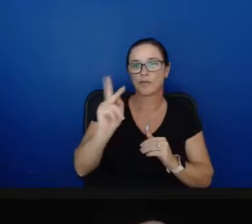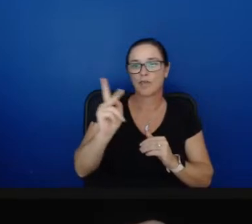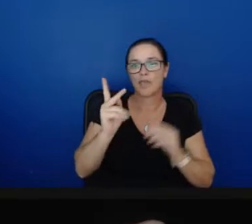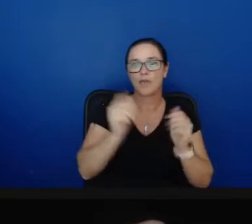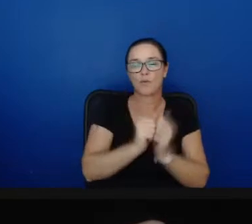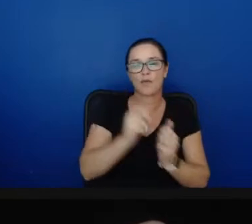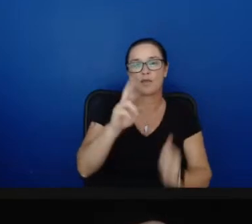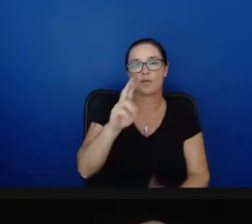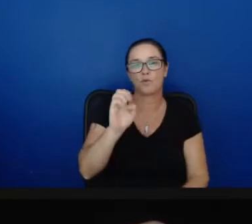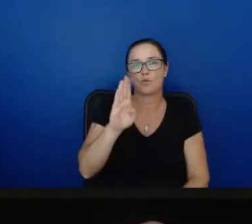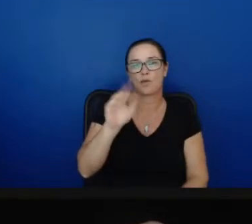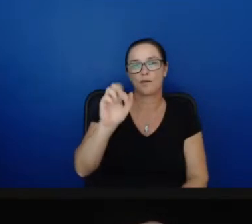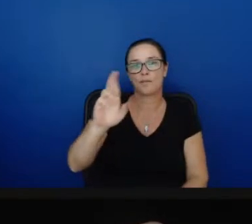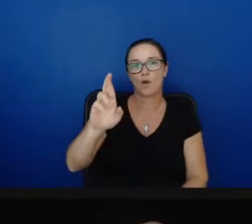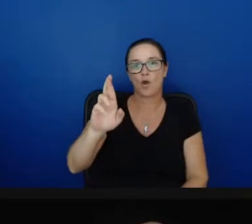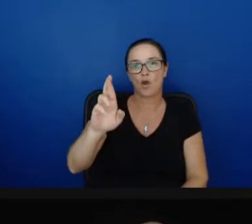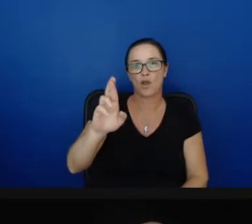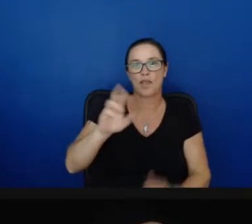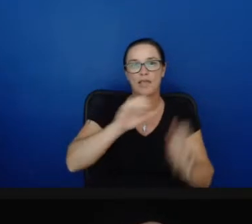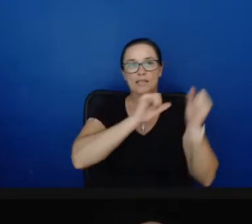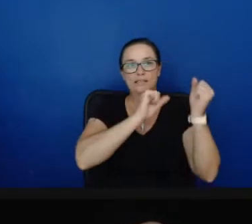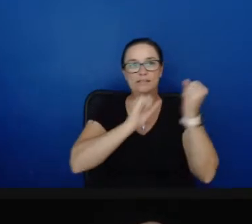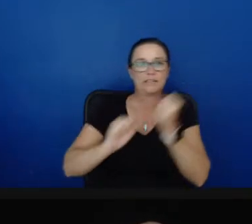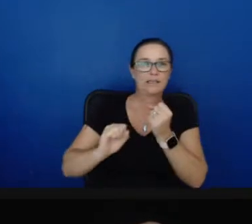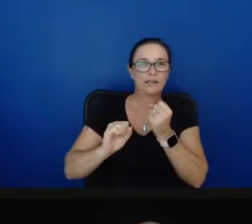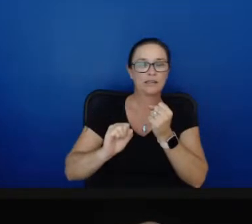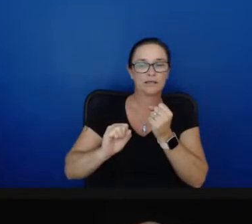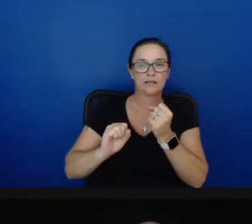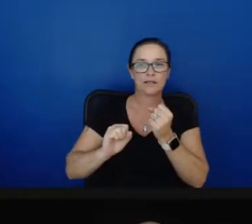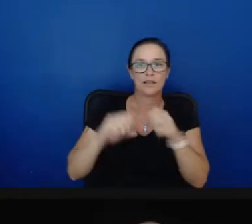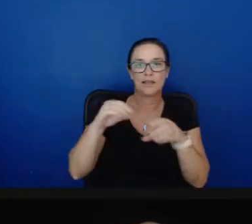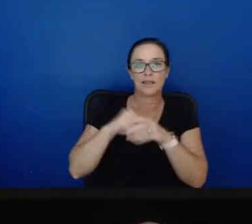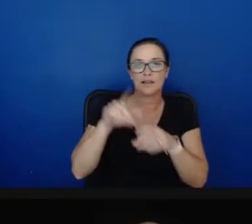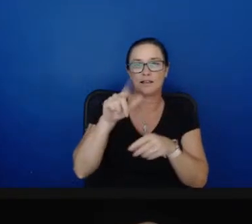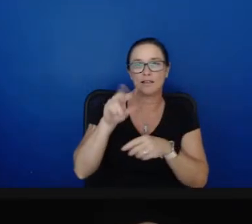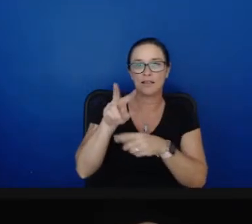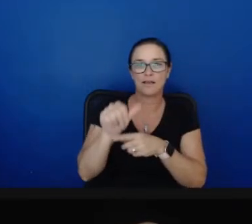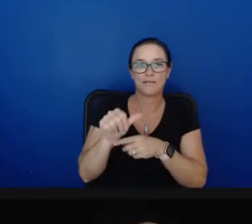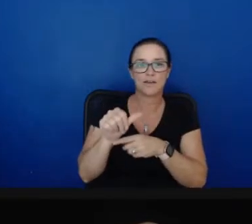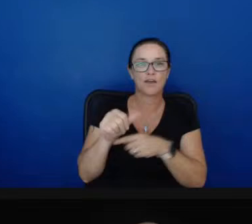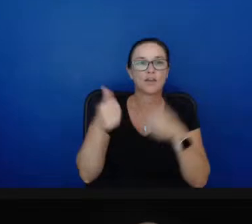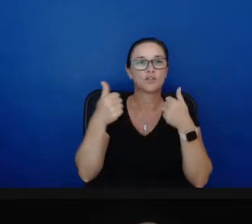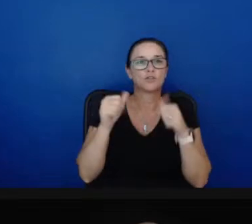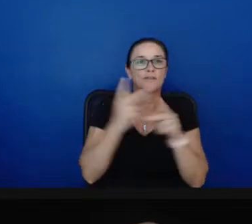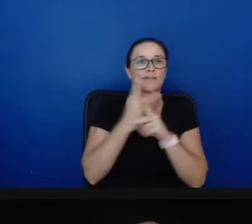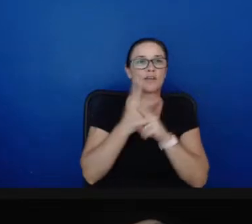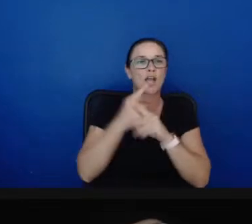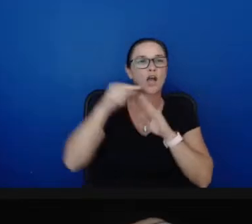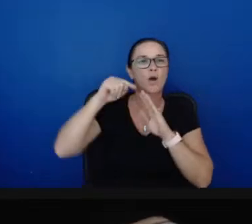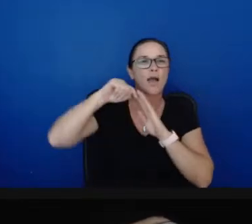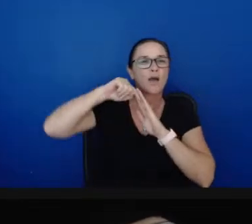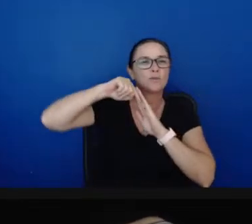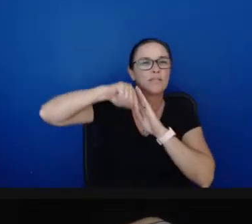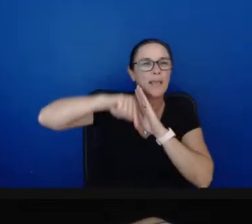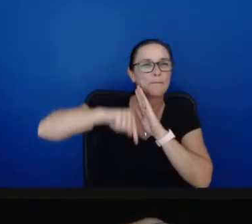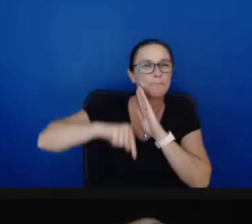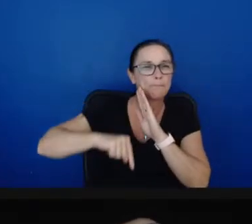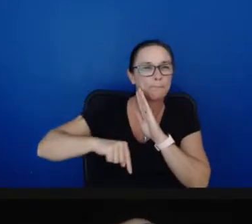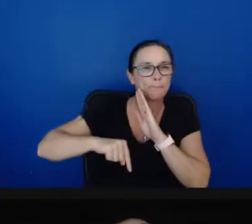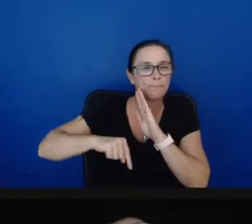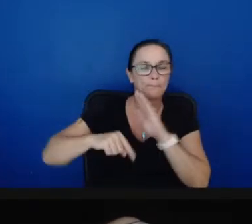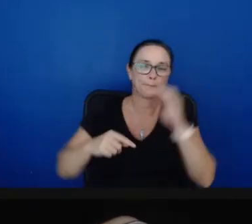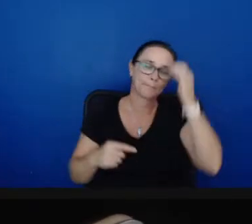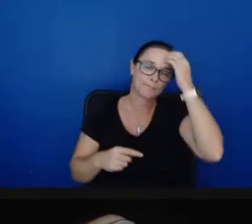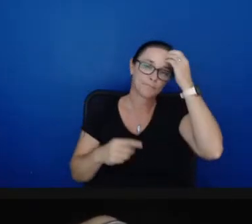rebar, sticking it into the lava channel. And the point of this is to figure out the depth, right? So you want to know how far down the